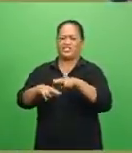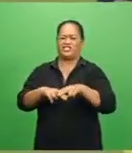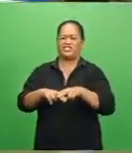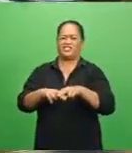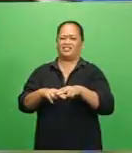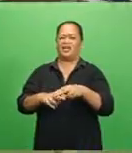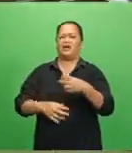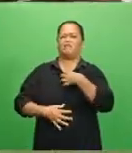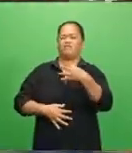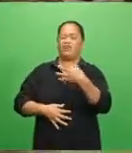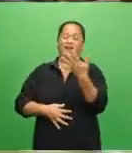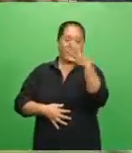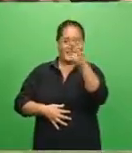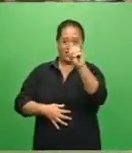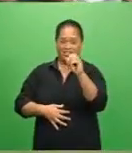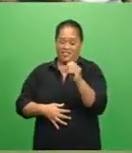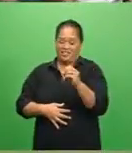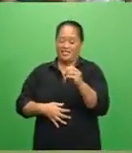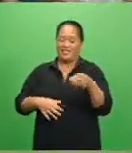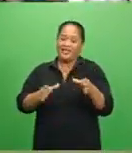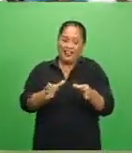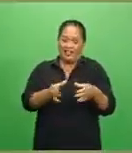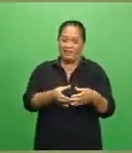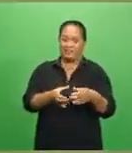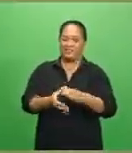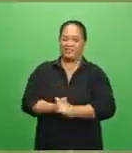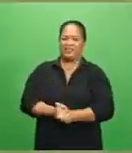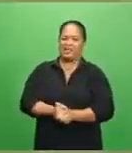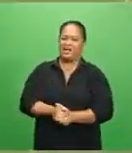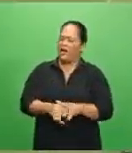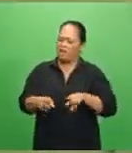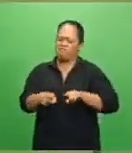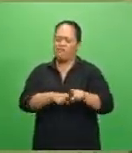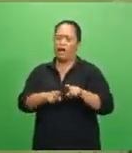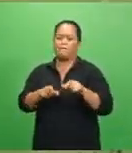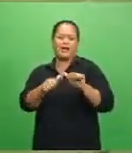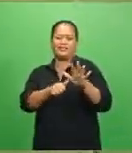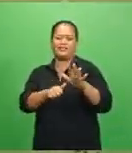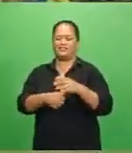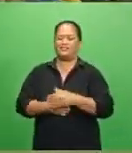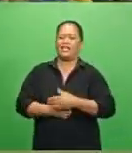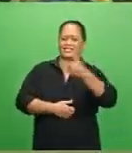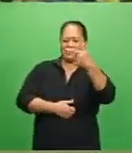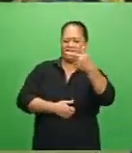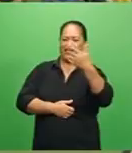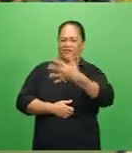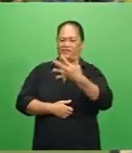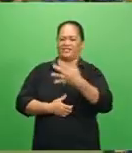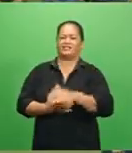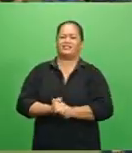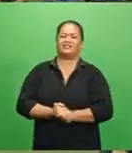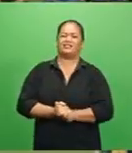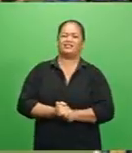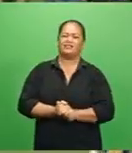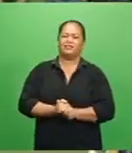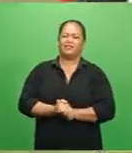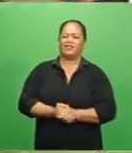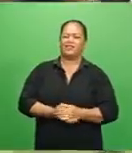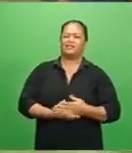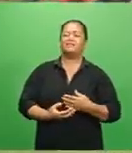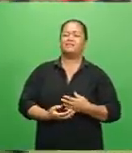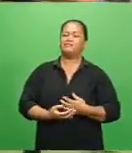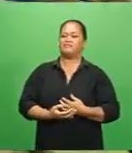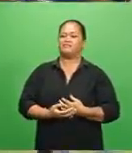over the years brought out some of the best players in both 7s and 15s. SRU Secretary Tevita Tuiloa